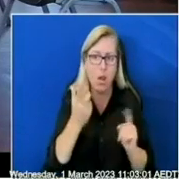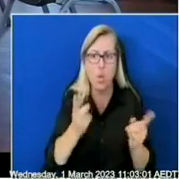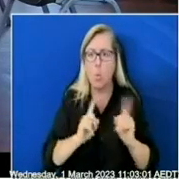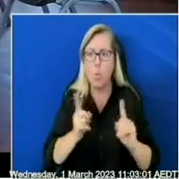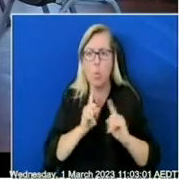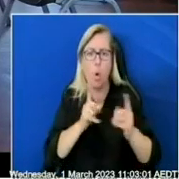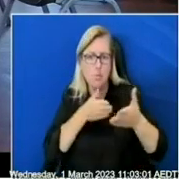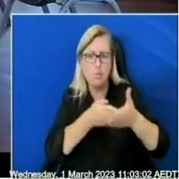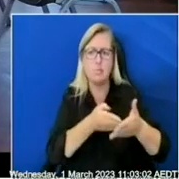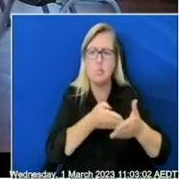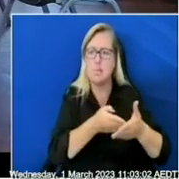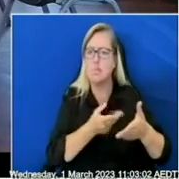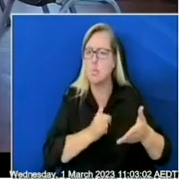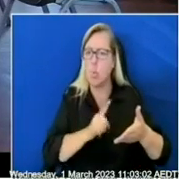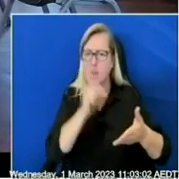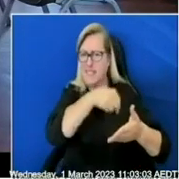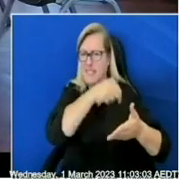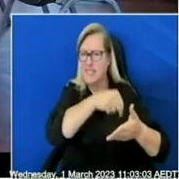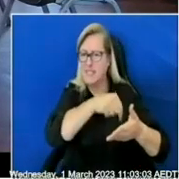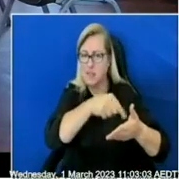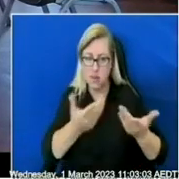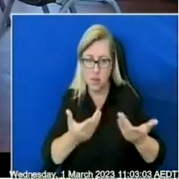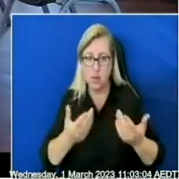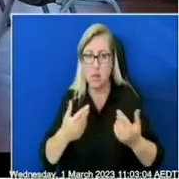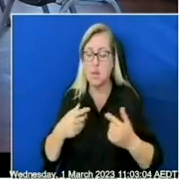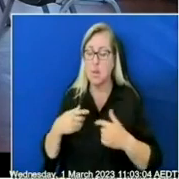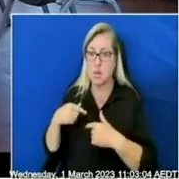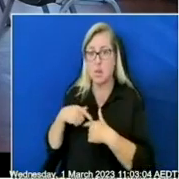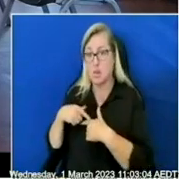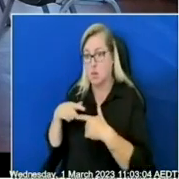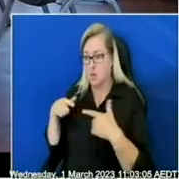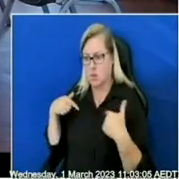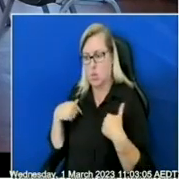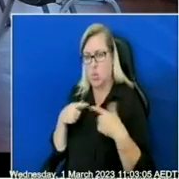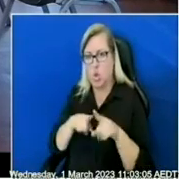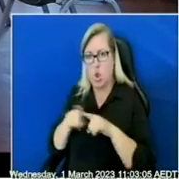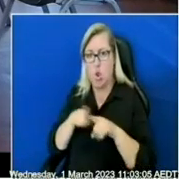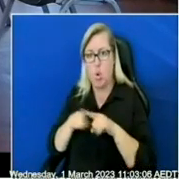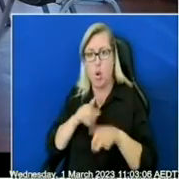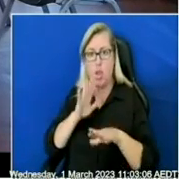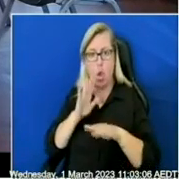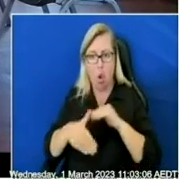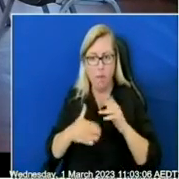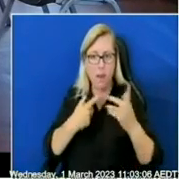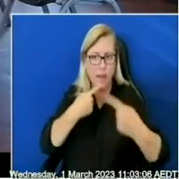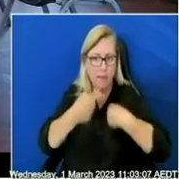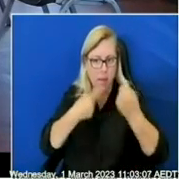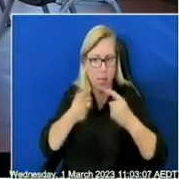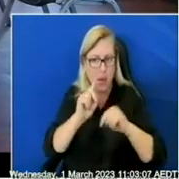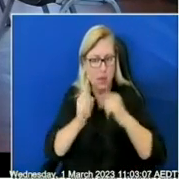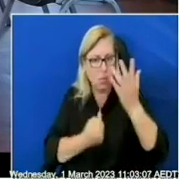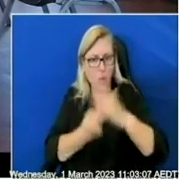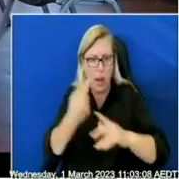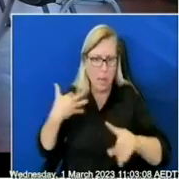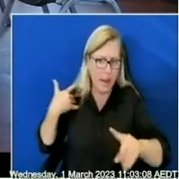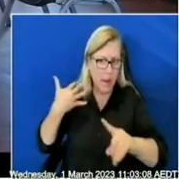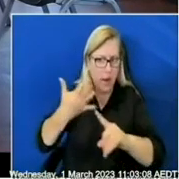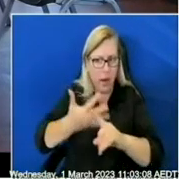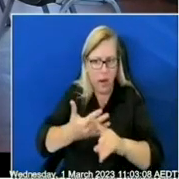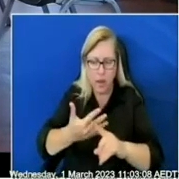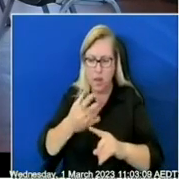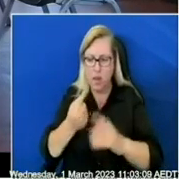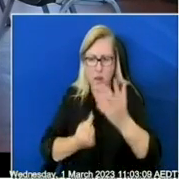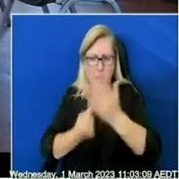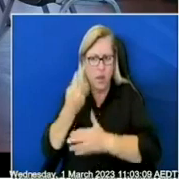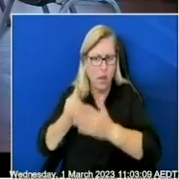We're just learning about the details of what happened, so there's lots of different things going on. But if